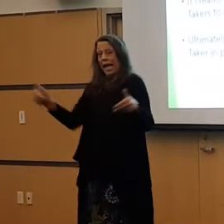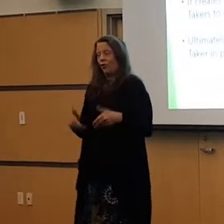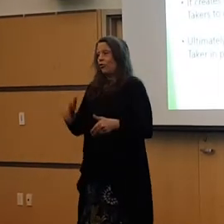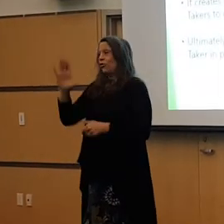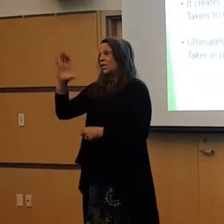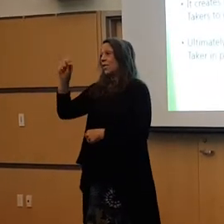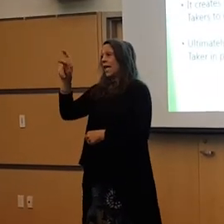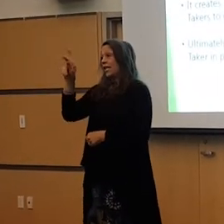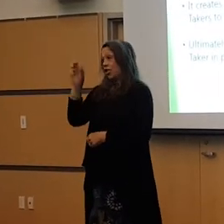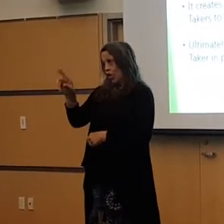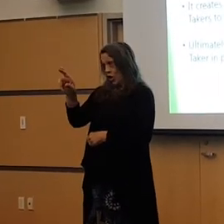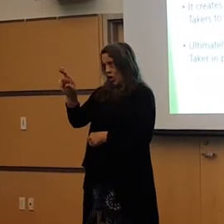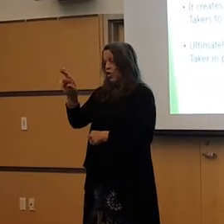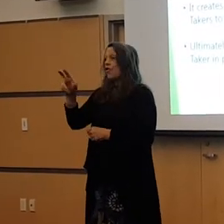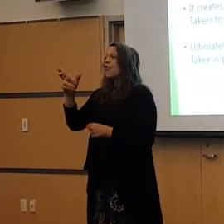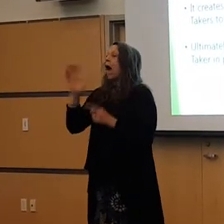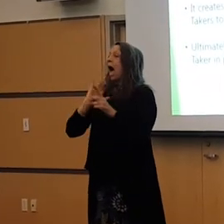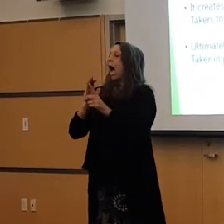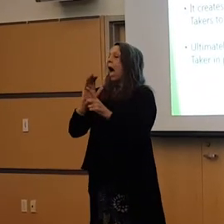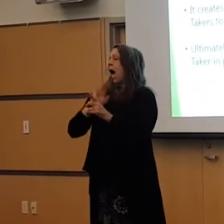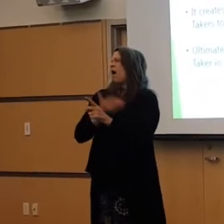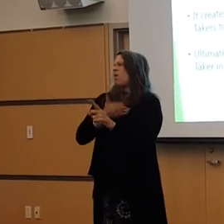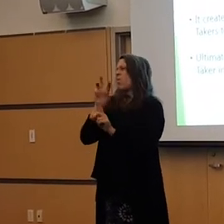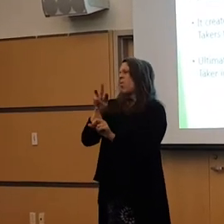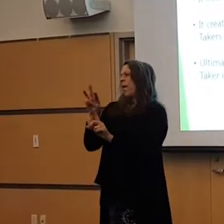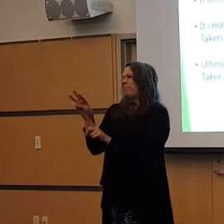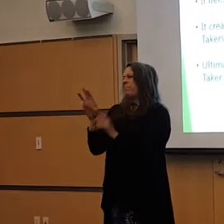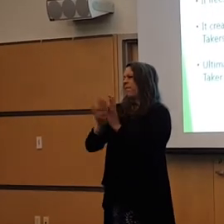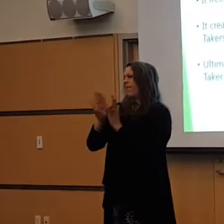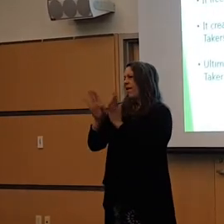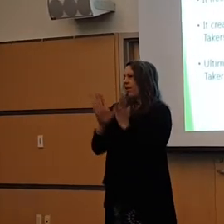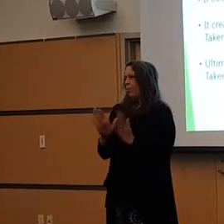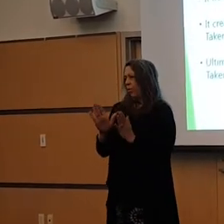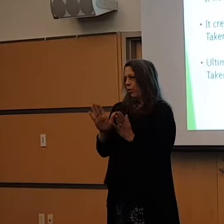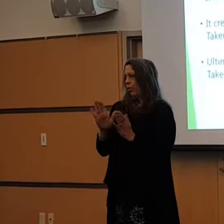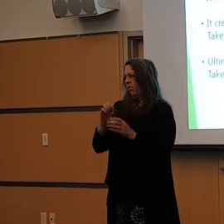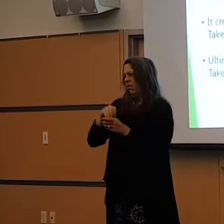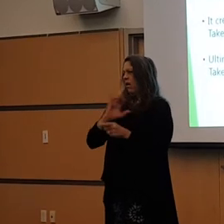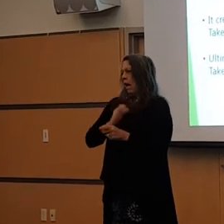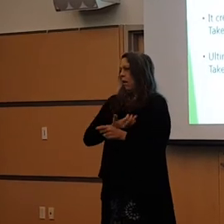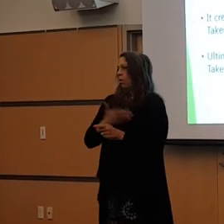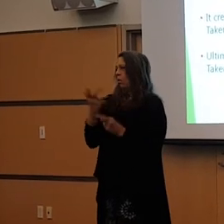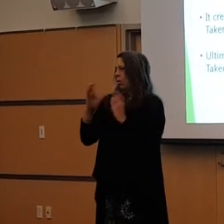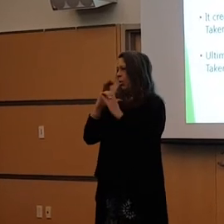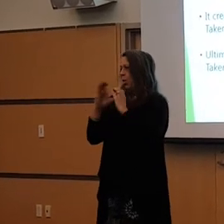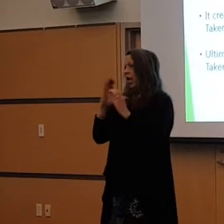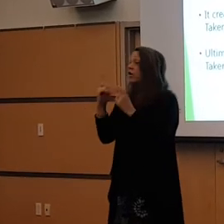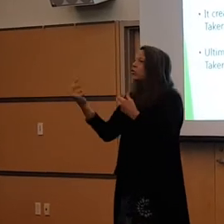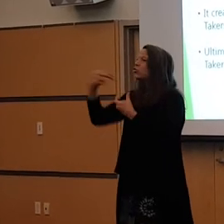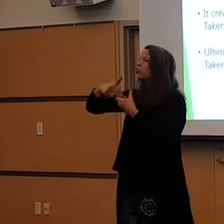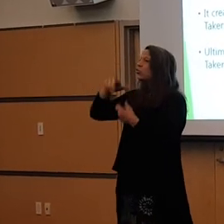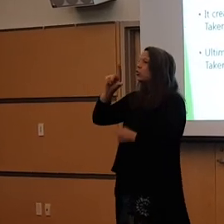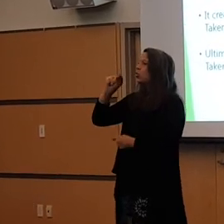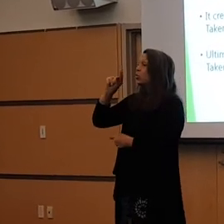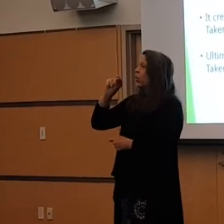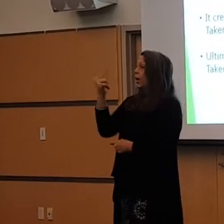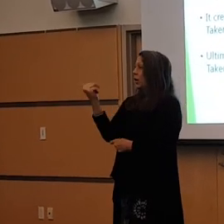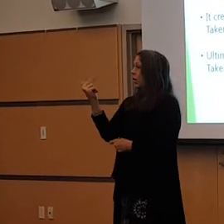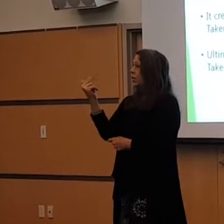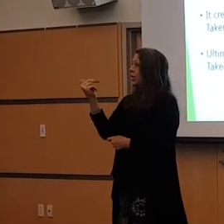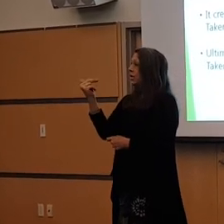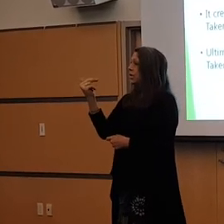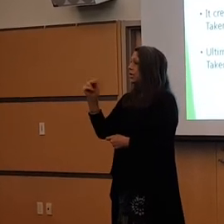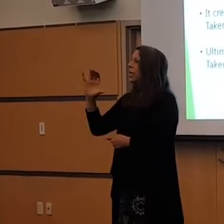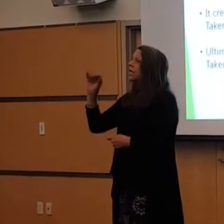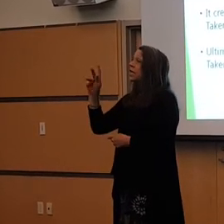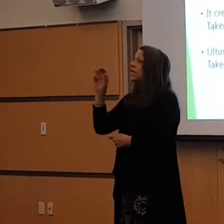is a web developer in our marketing and communications. He has been at the college since 2013. Cesar is